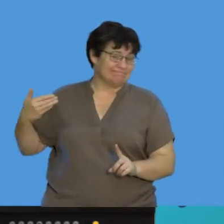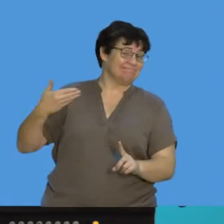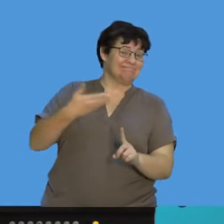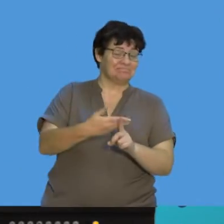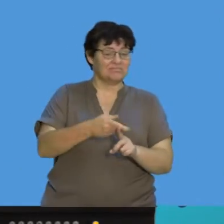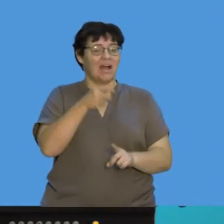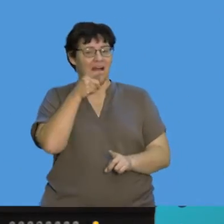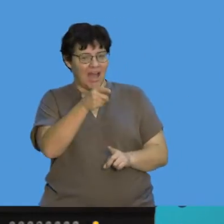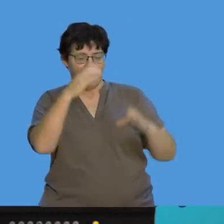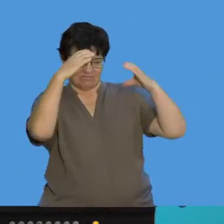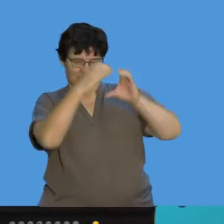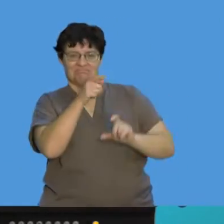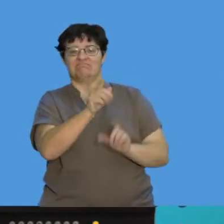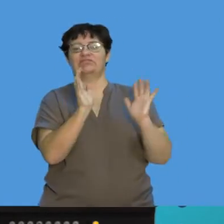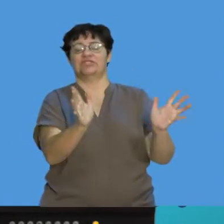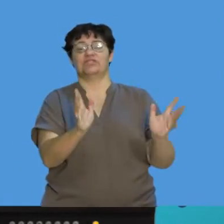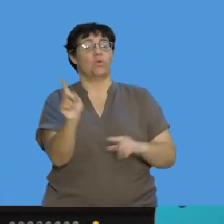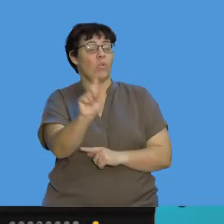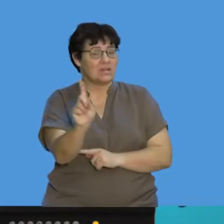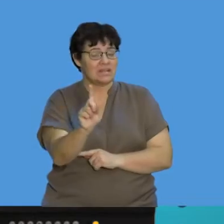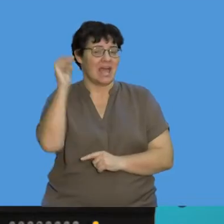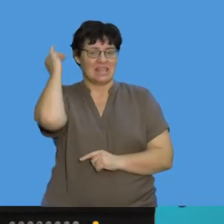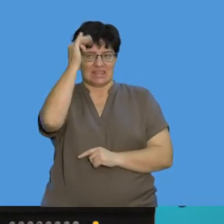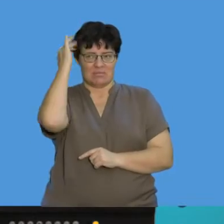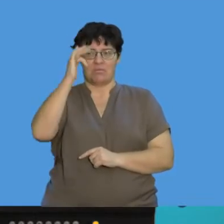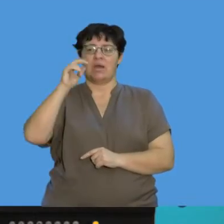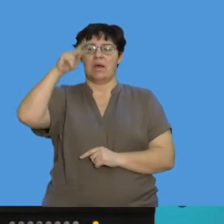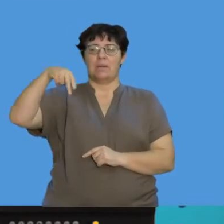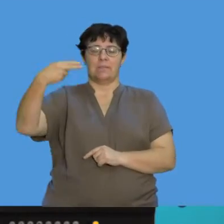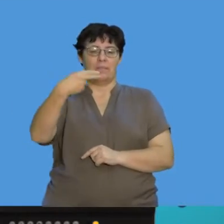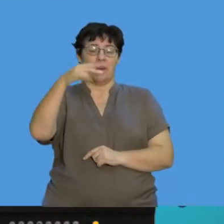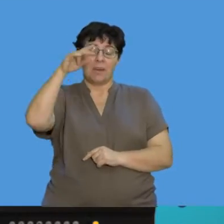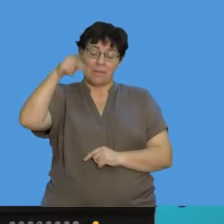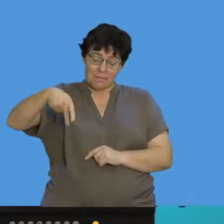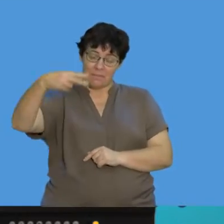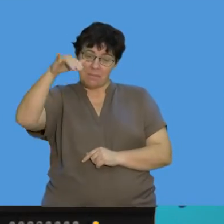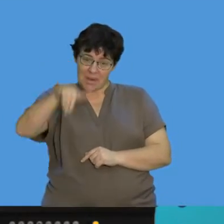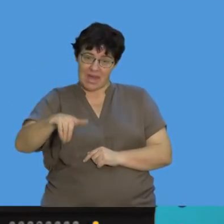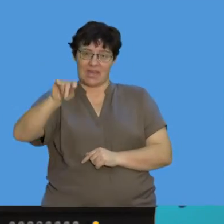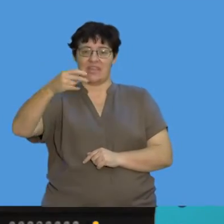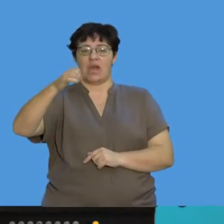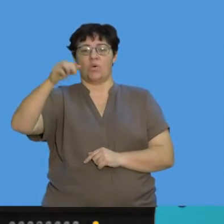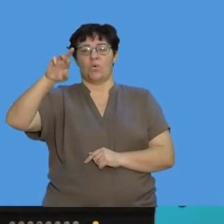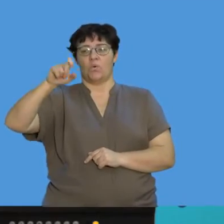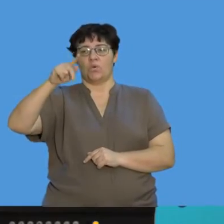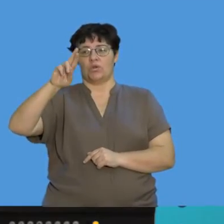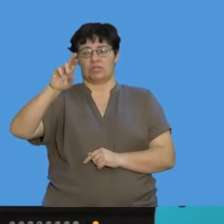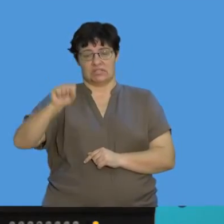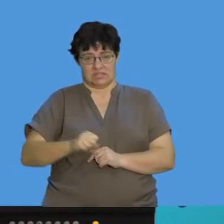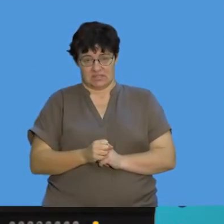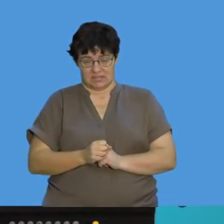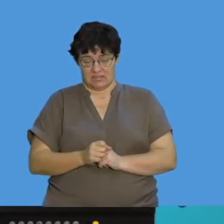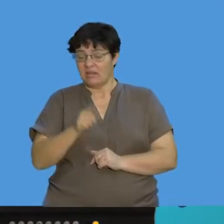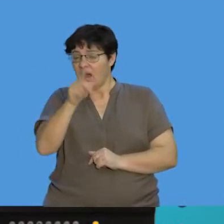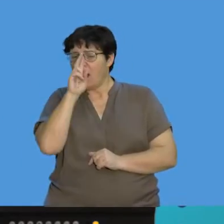the Theorem of Pythagoras. So now we're going to try and use some similarity to prove the Theorem of Pythagoras, just so that you